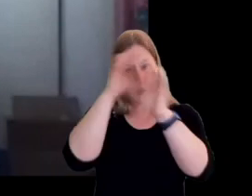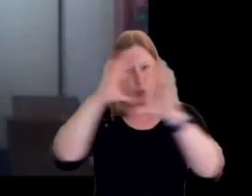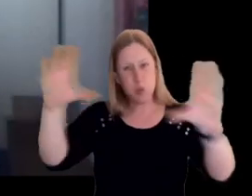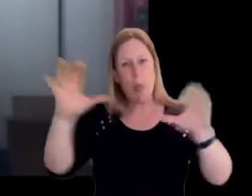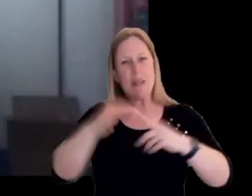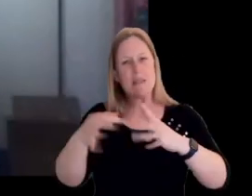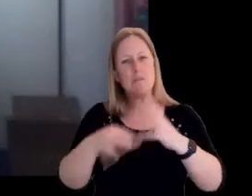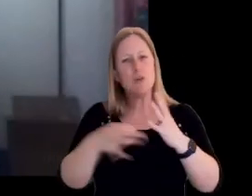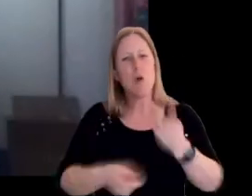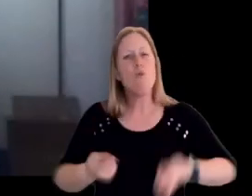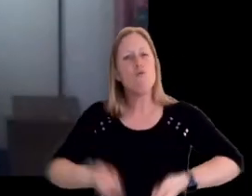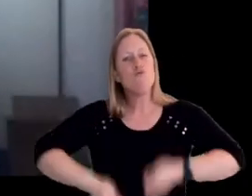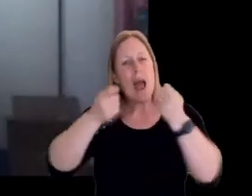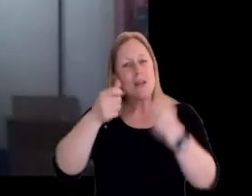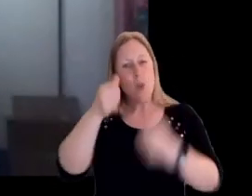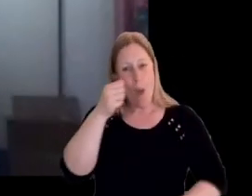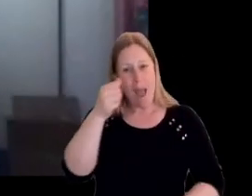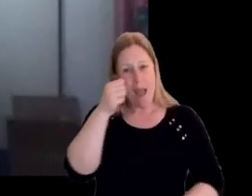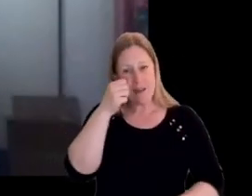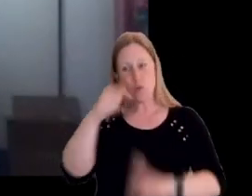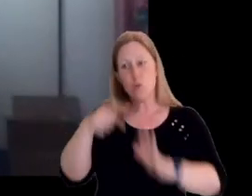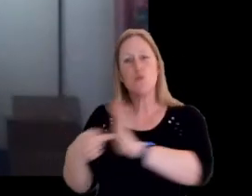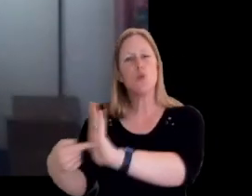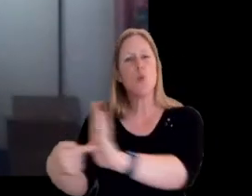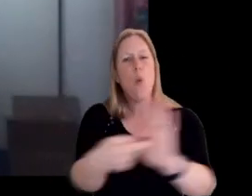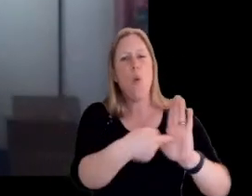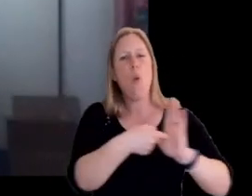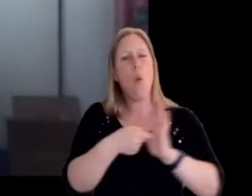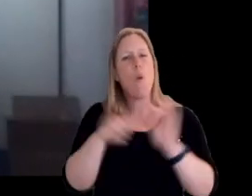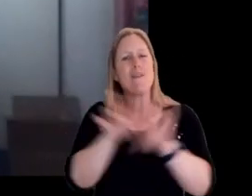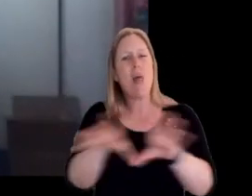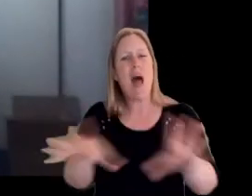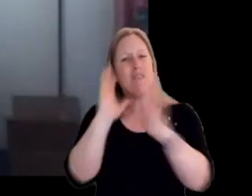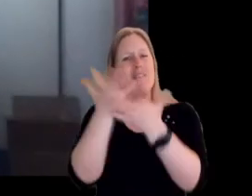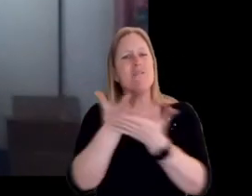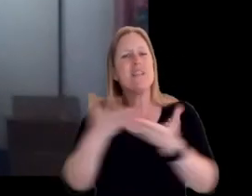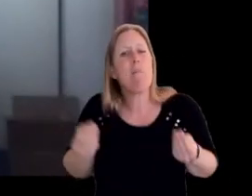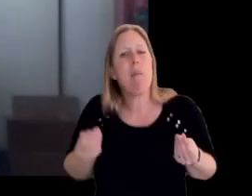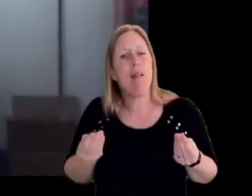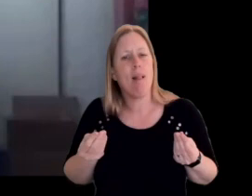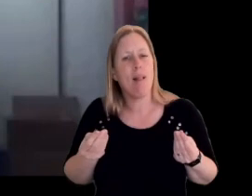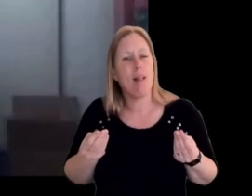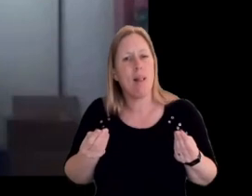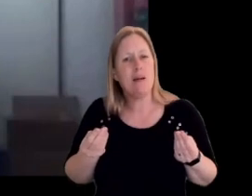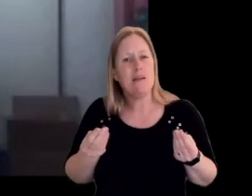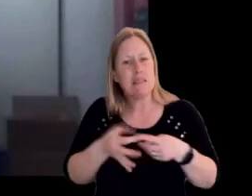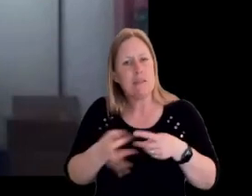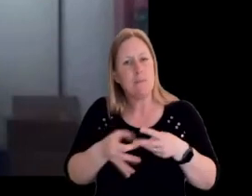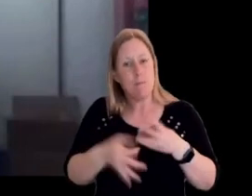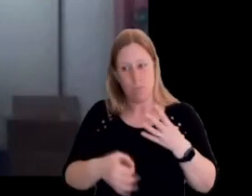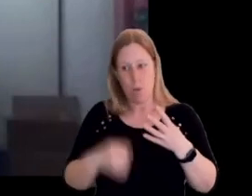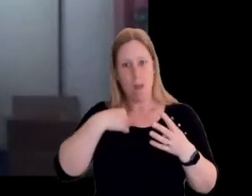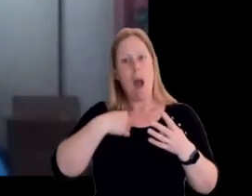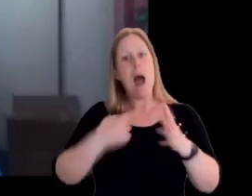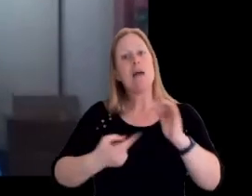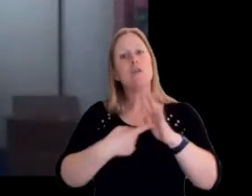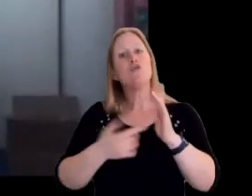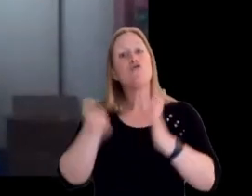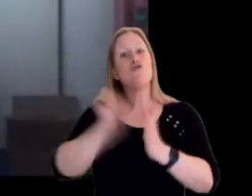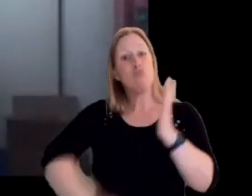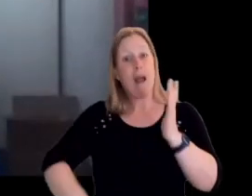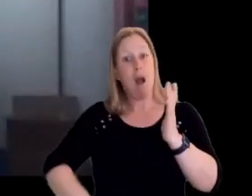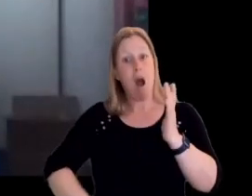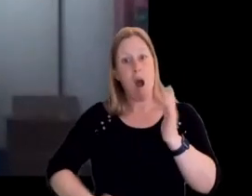awareness and help others to understand what it can be like to have these invisible symptoms. One of my main triggers for IIH